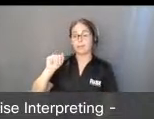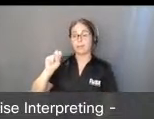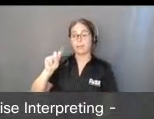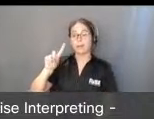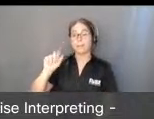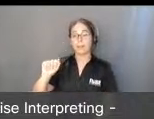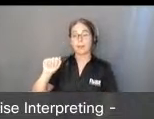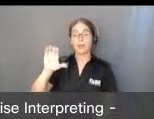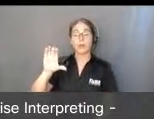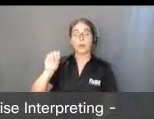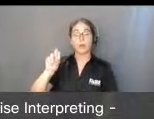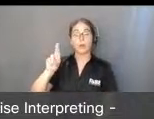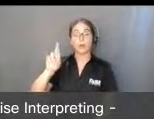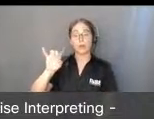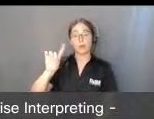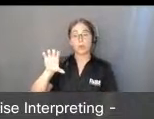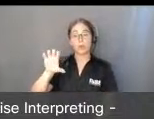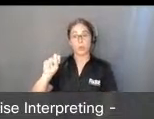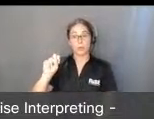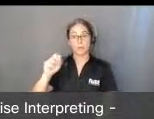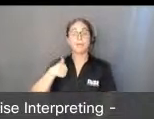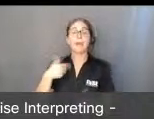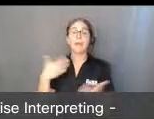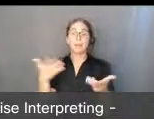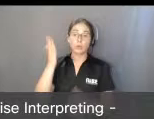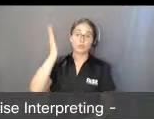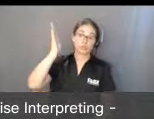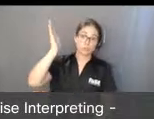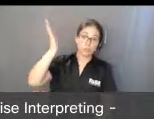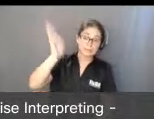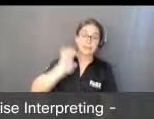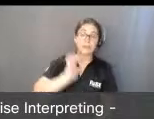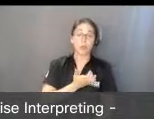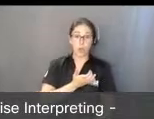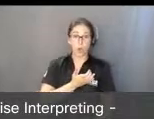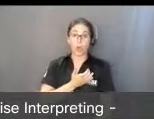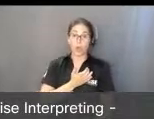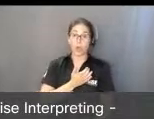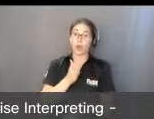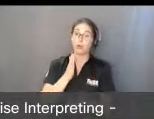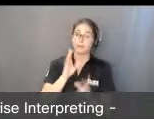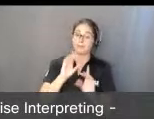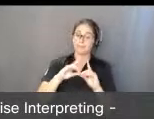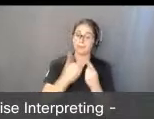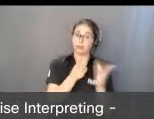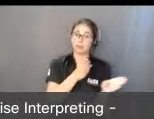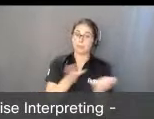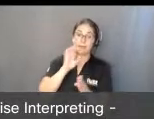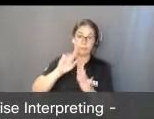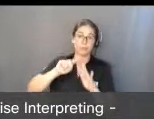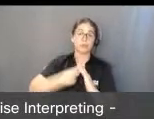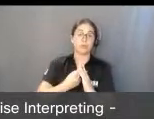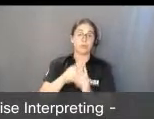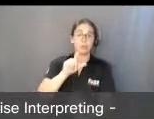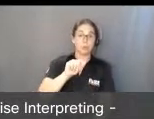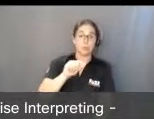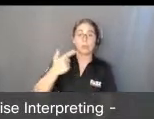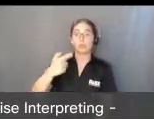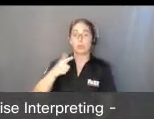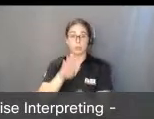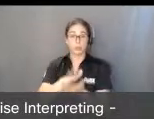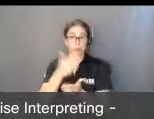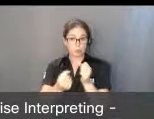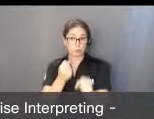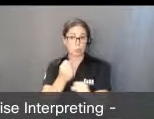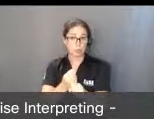Student Services, and I am here this evening to present our district's plan for beginning the 2021 school year. Next slide,